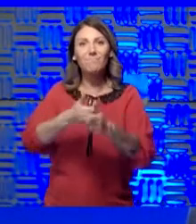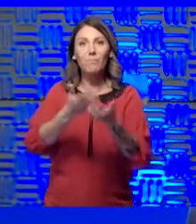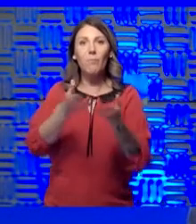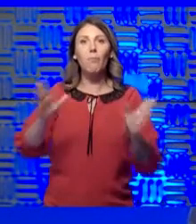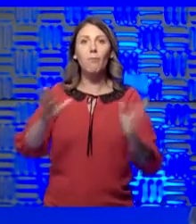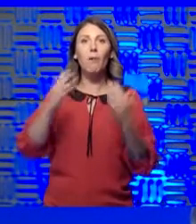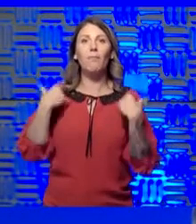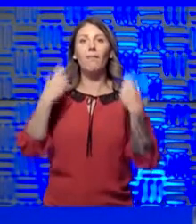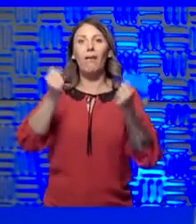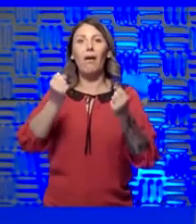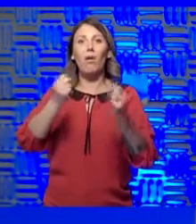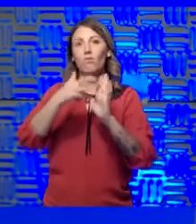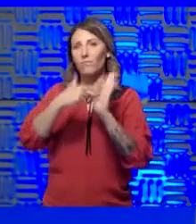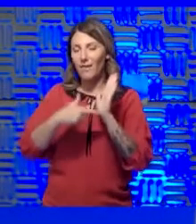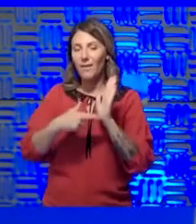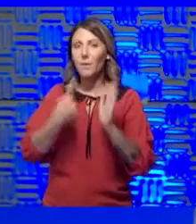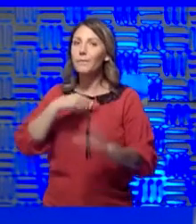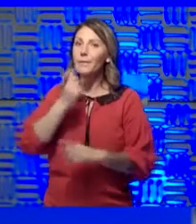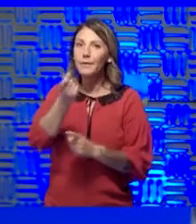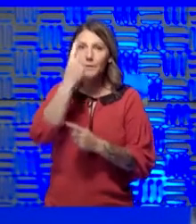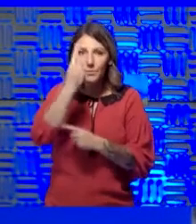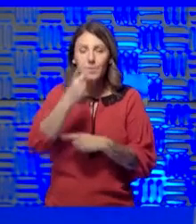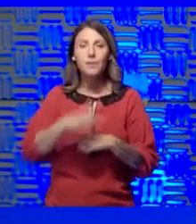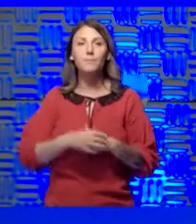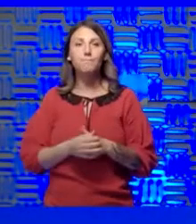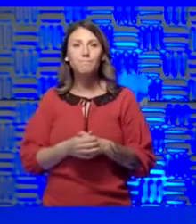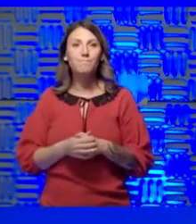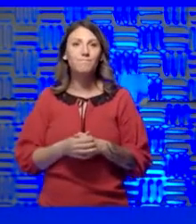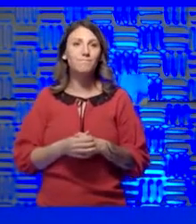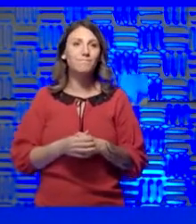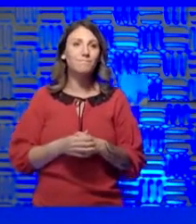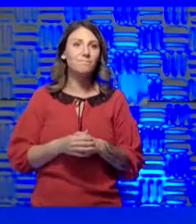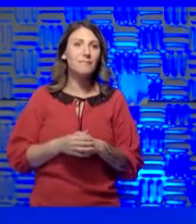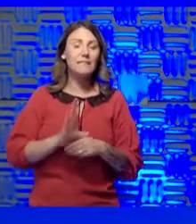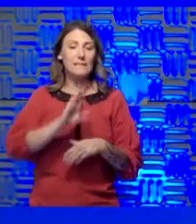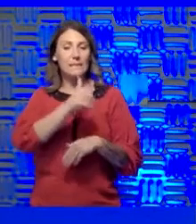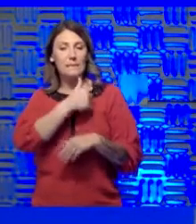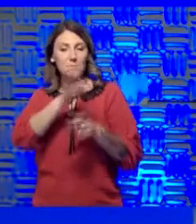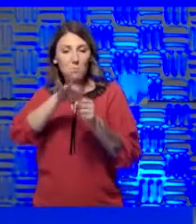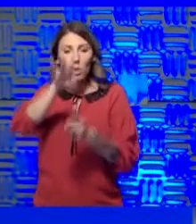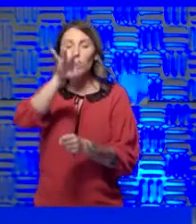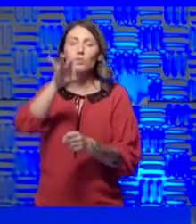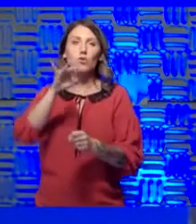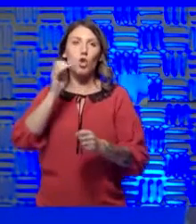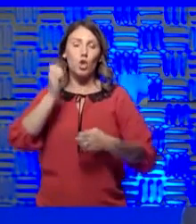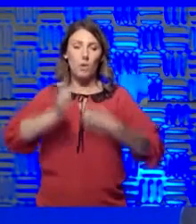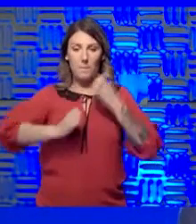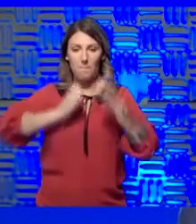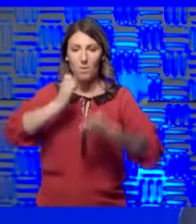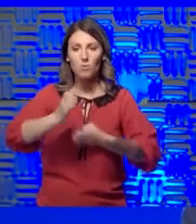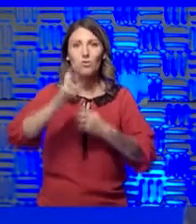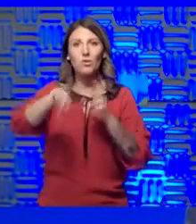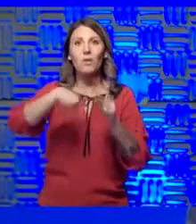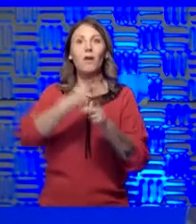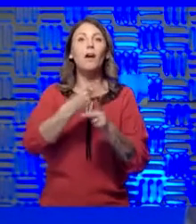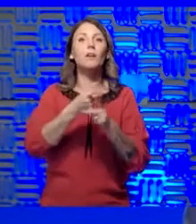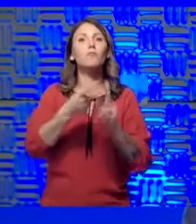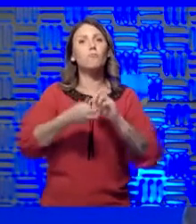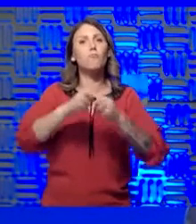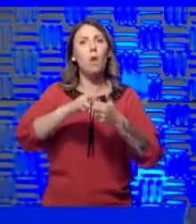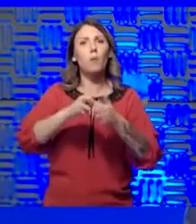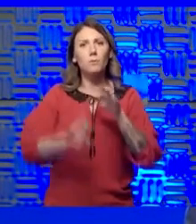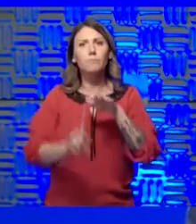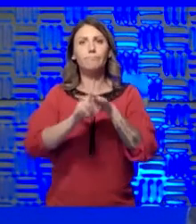guidance. We understand that there are spiritual, emotional types of problems that are going on